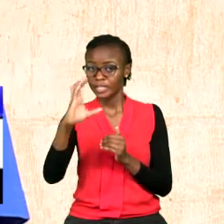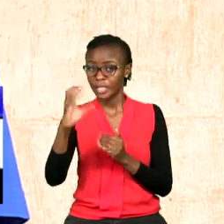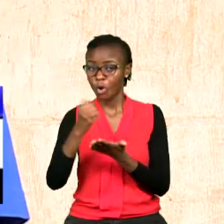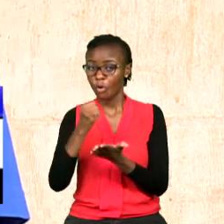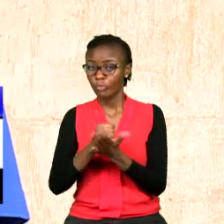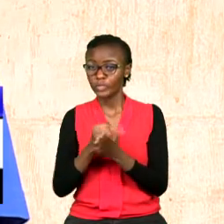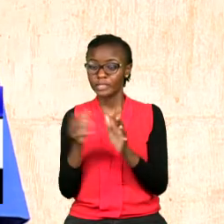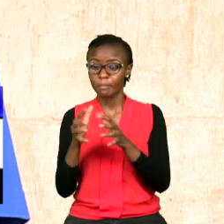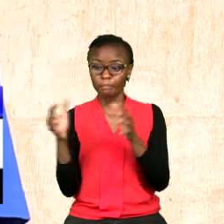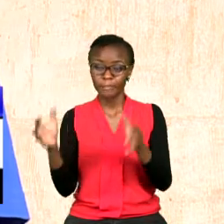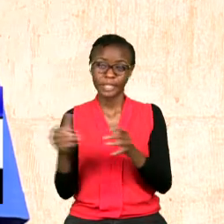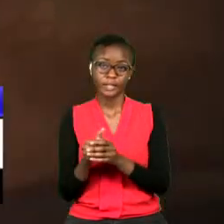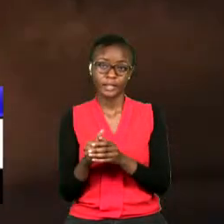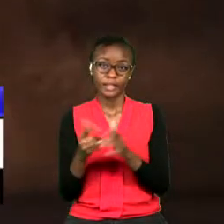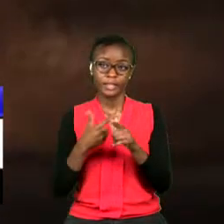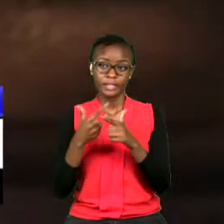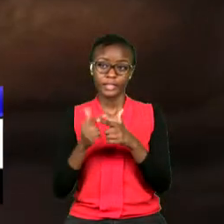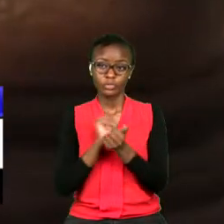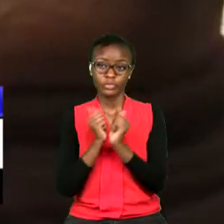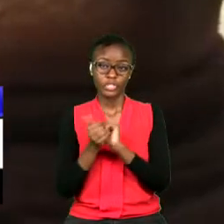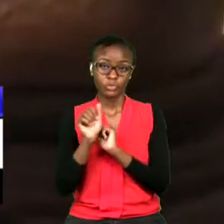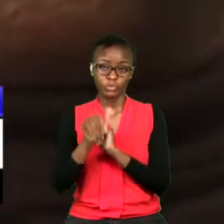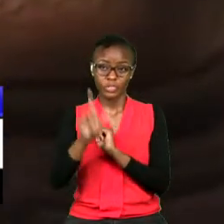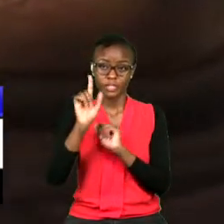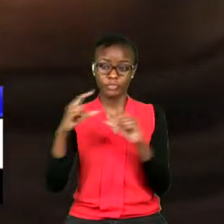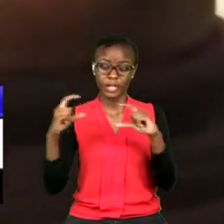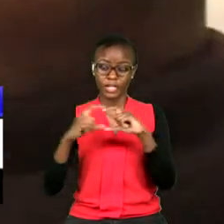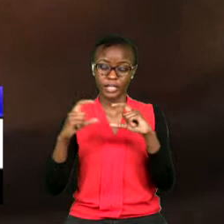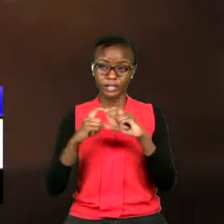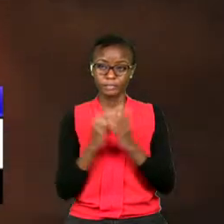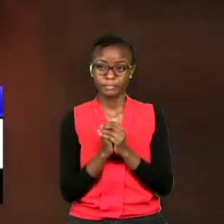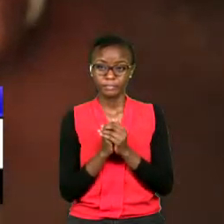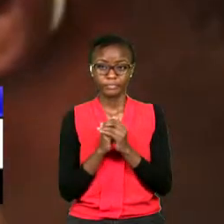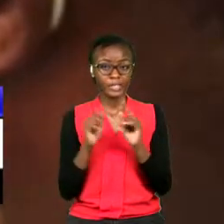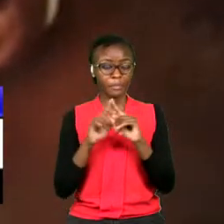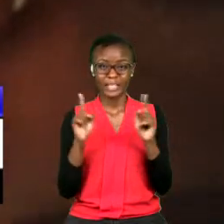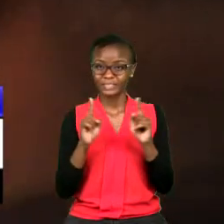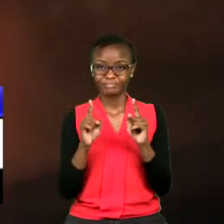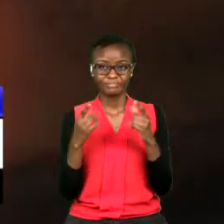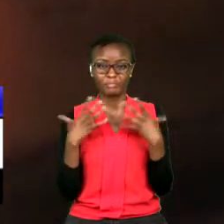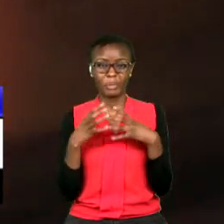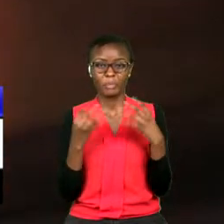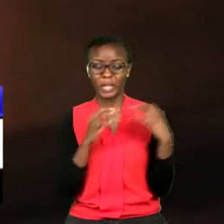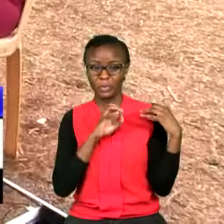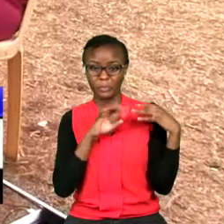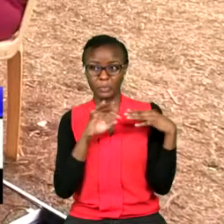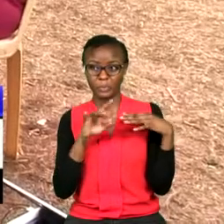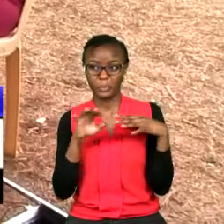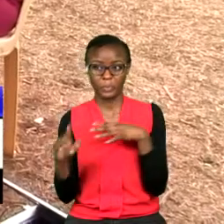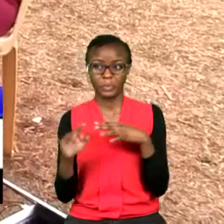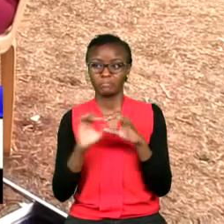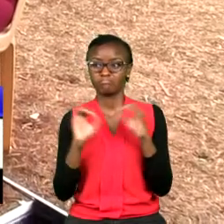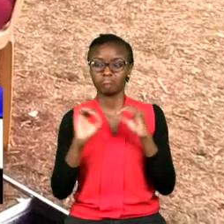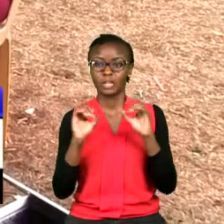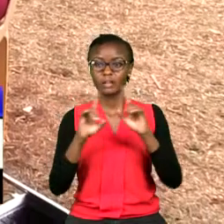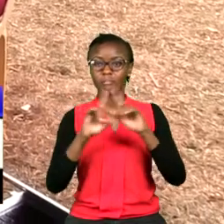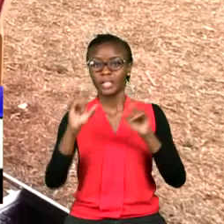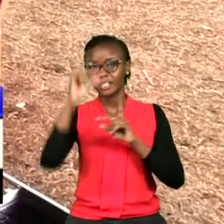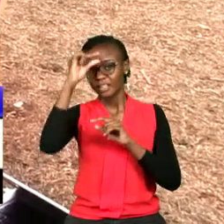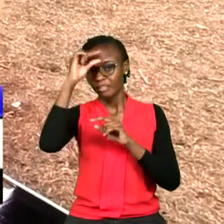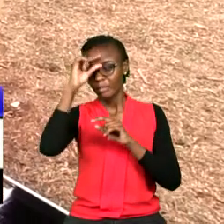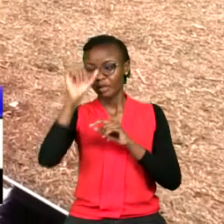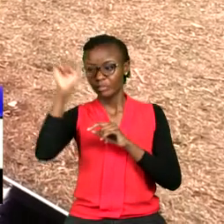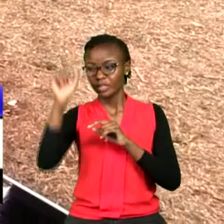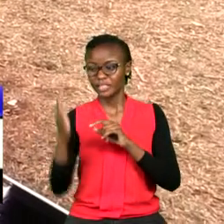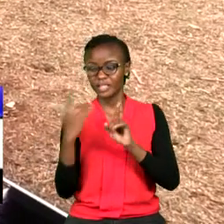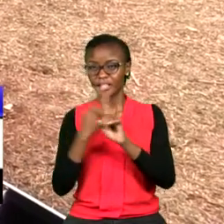where the change. A low turnout was, however, noted despite the calls by the government, politicians and